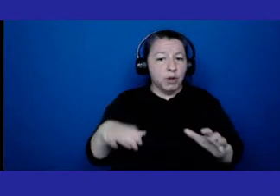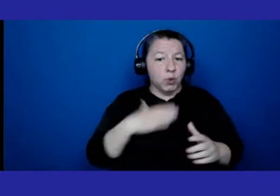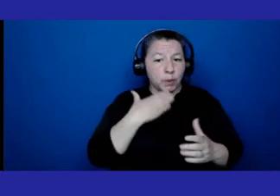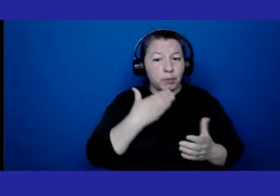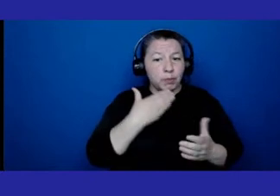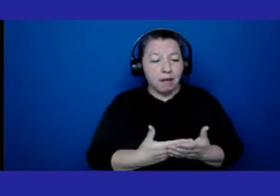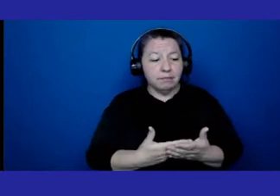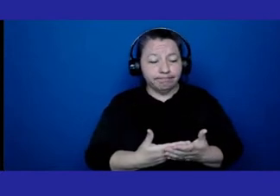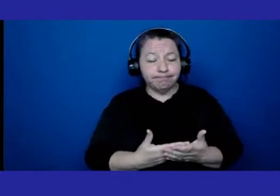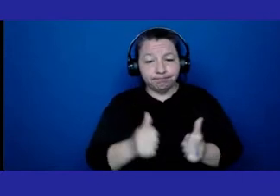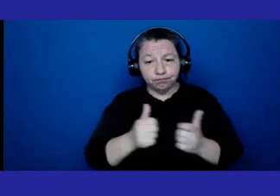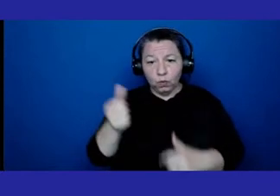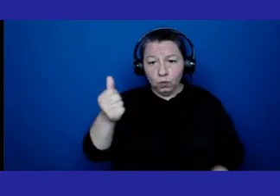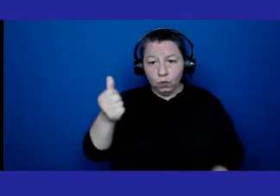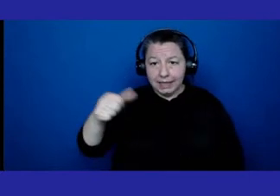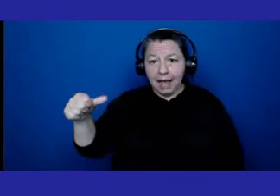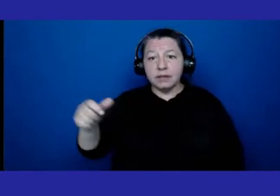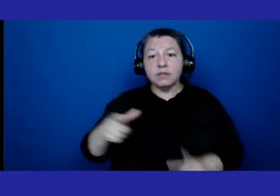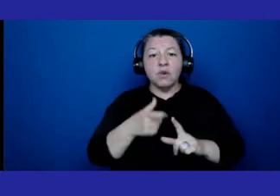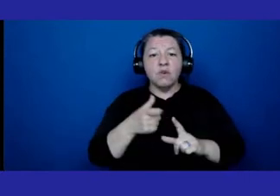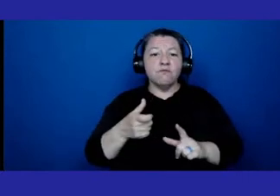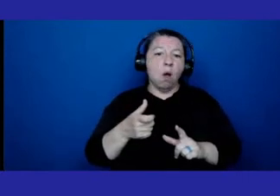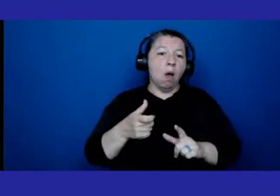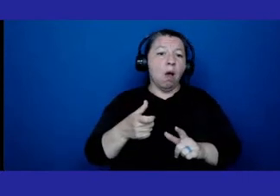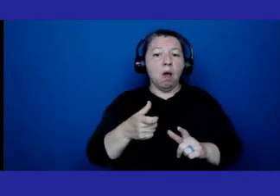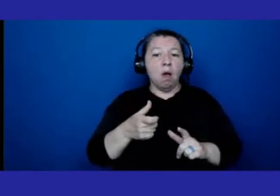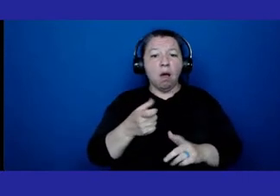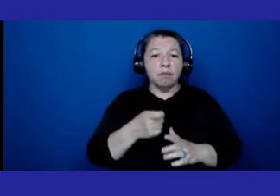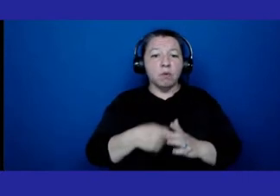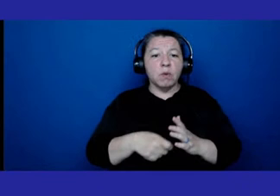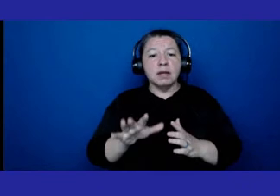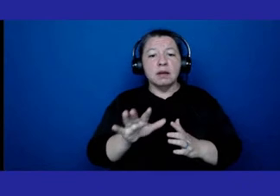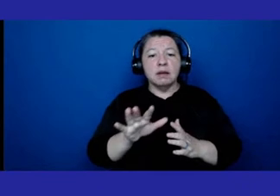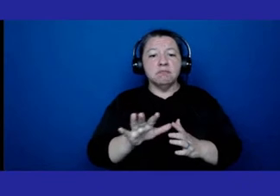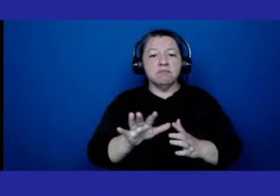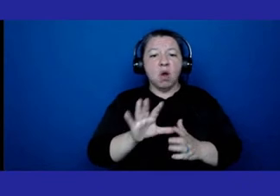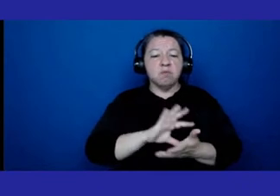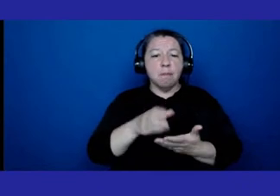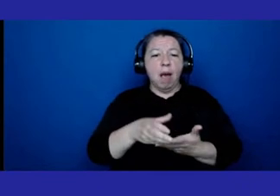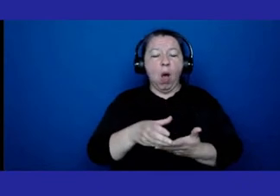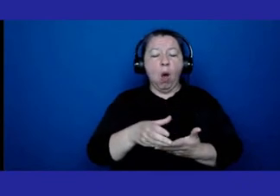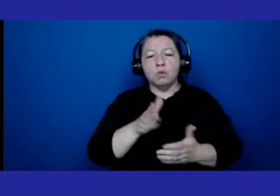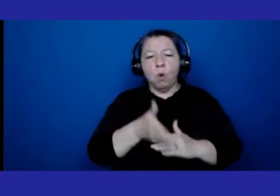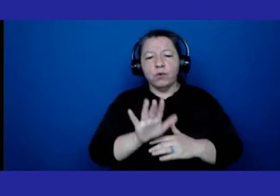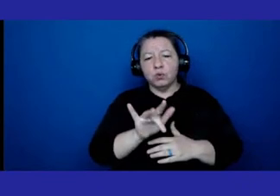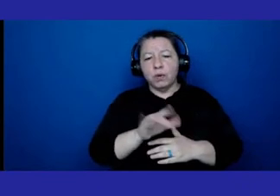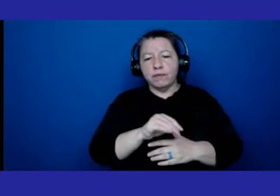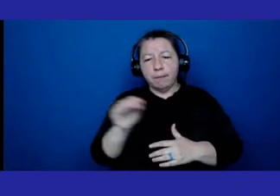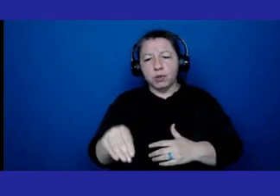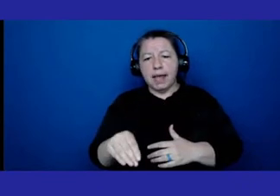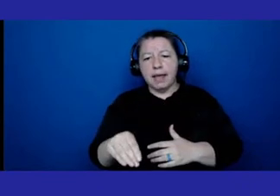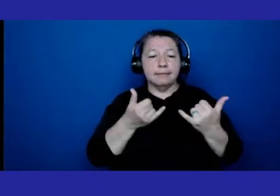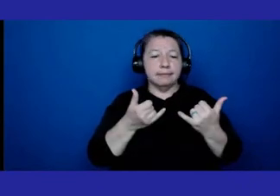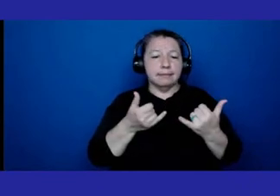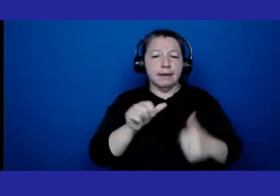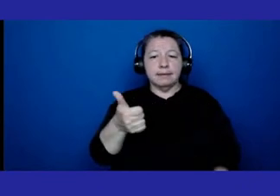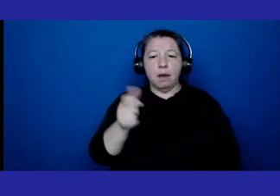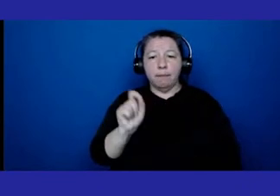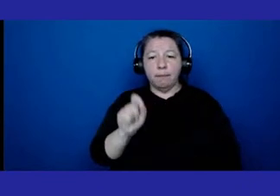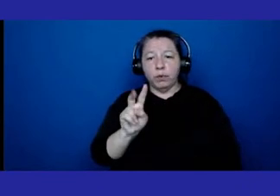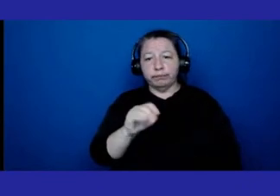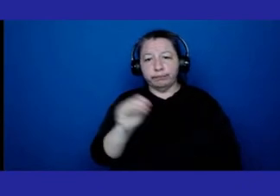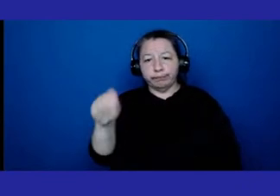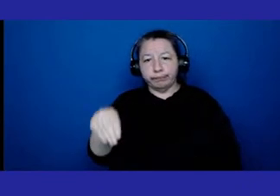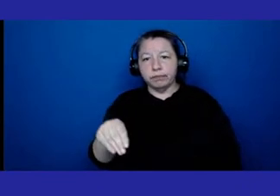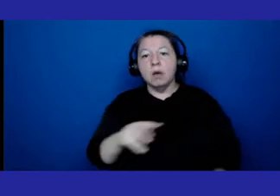with denials, we're coming from having a rate of over 25% to where we are as of today at 10.2%, which means